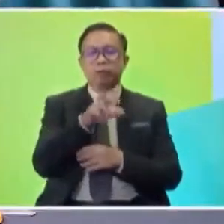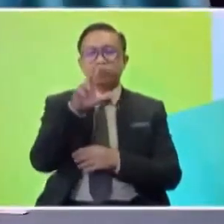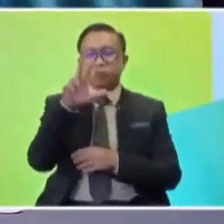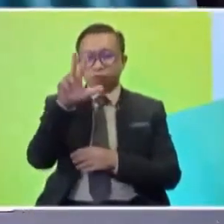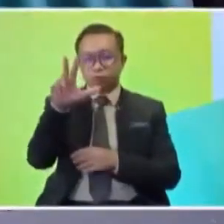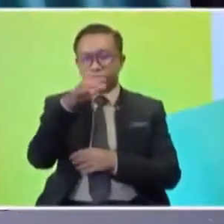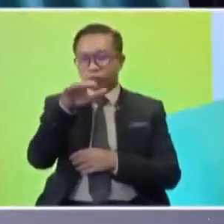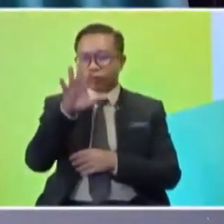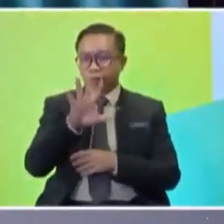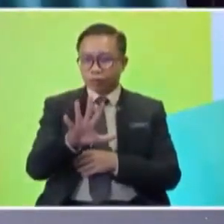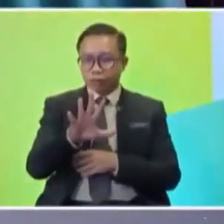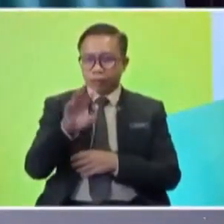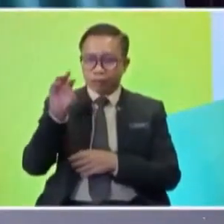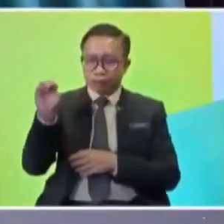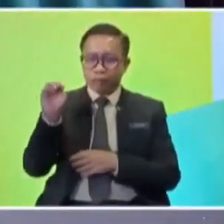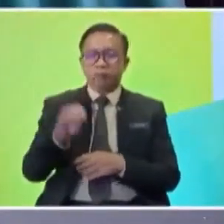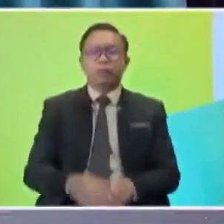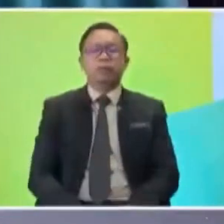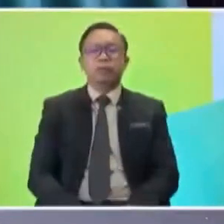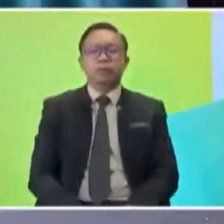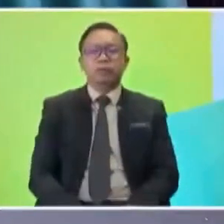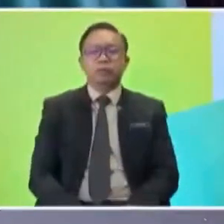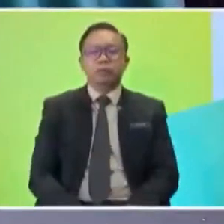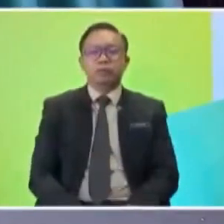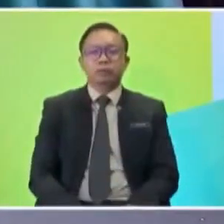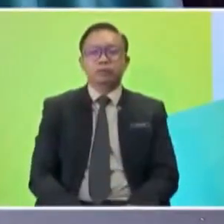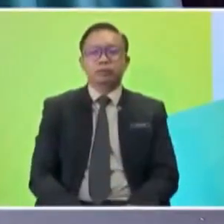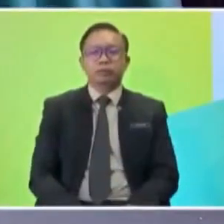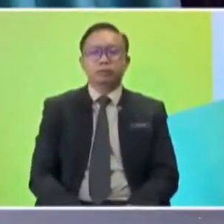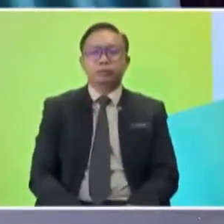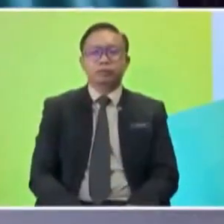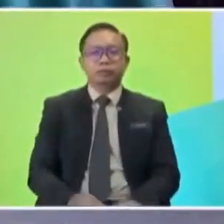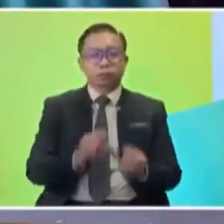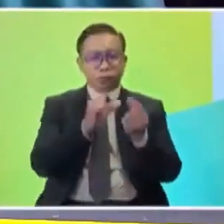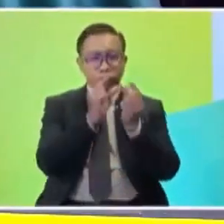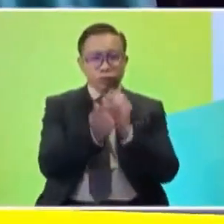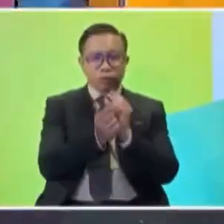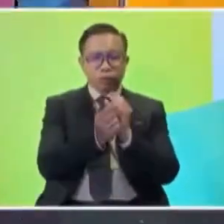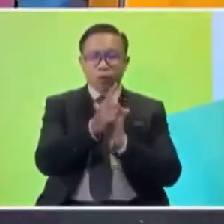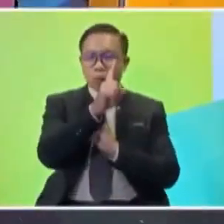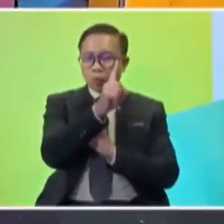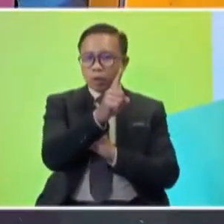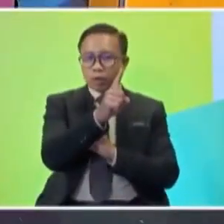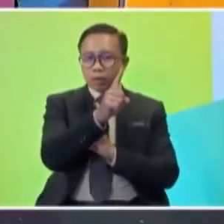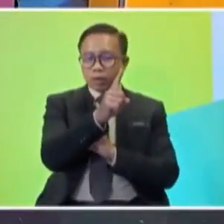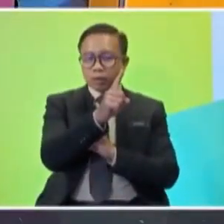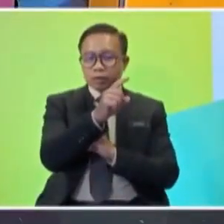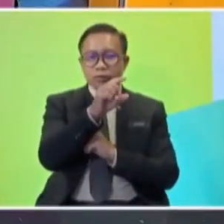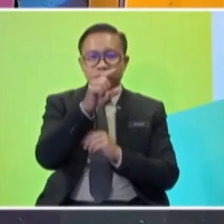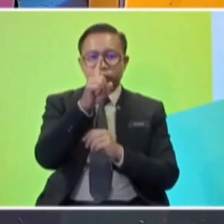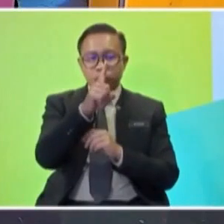1/3 over 5 meter. All right. So it's in meter. If I convert it to centimeter, 1 meter is 100